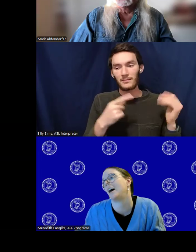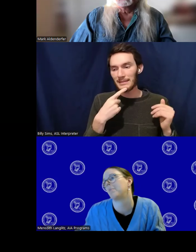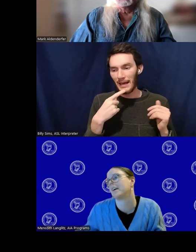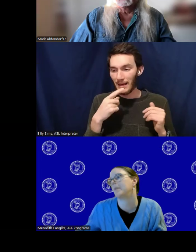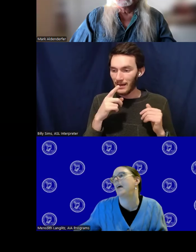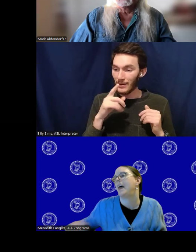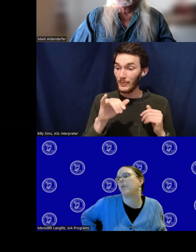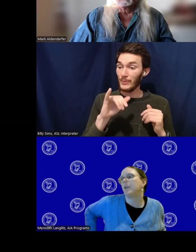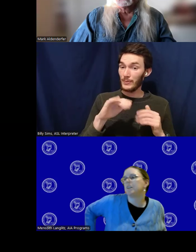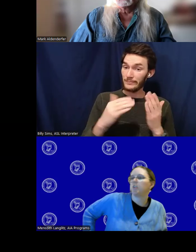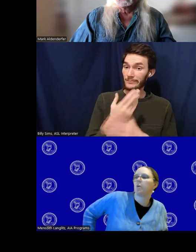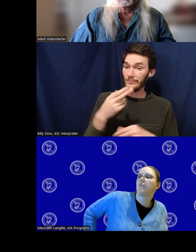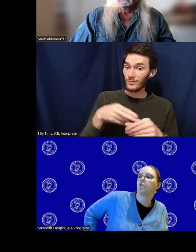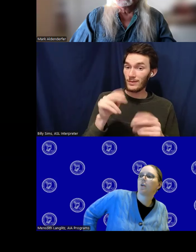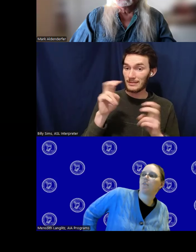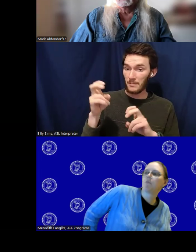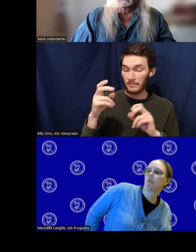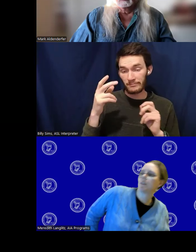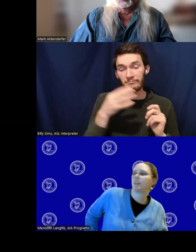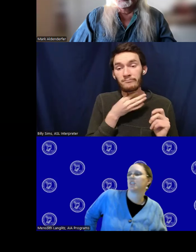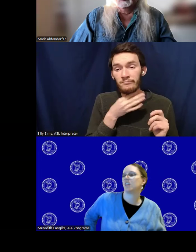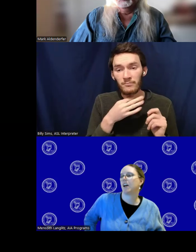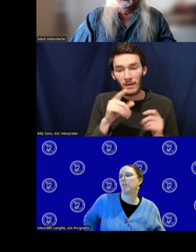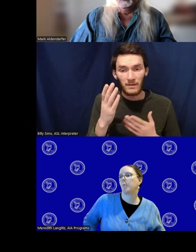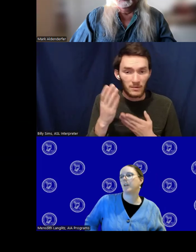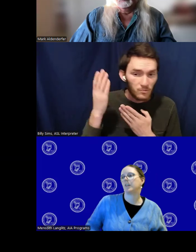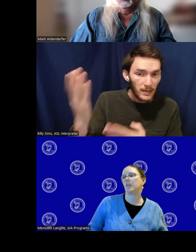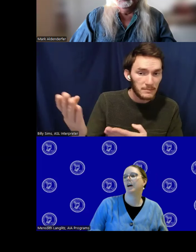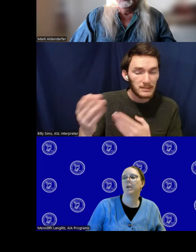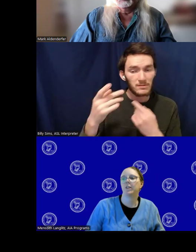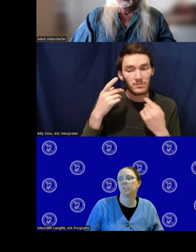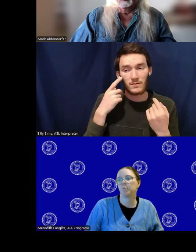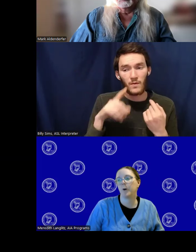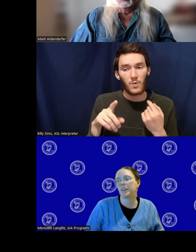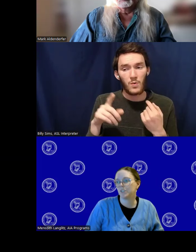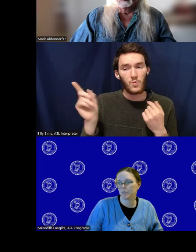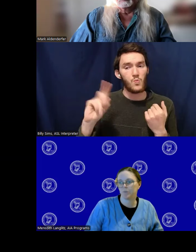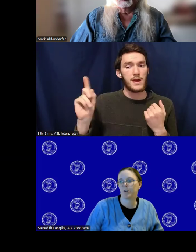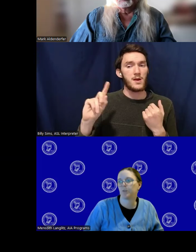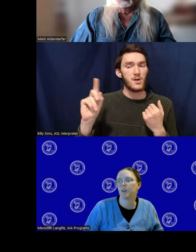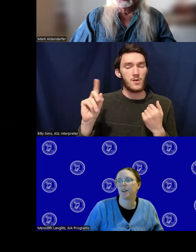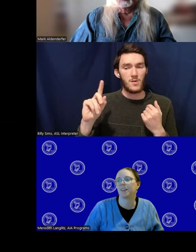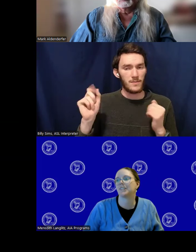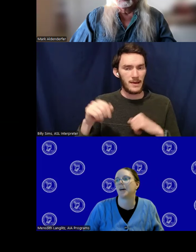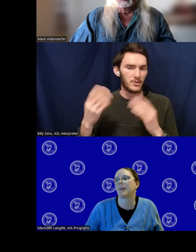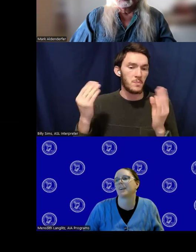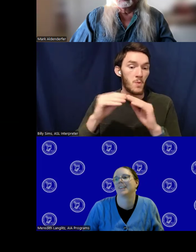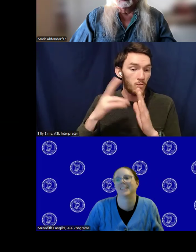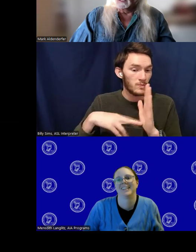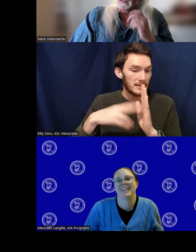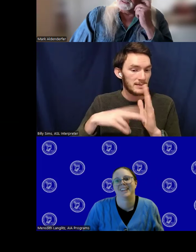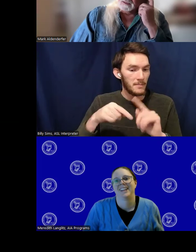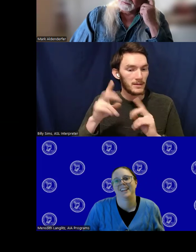to this topic, and wanted to know if you have any recommendations on where one could do some further reading on this